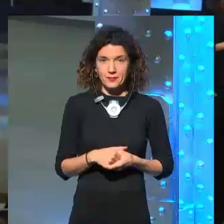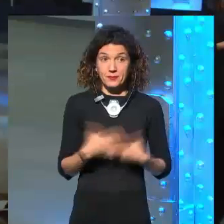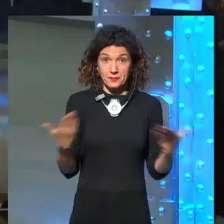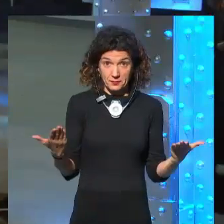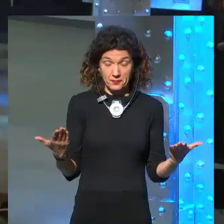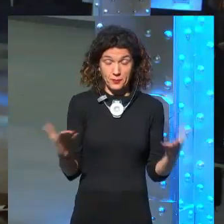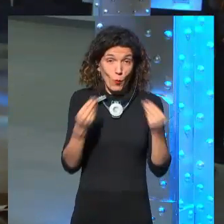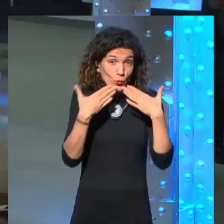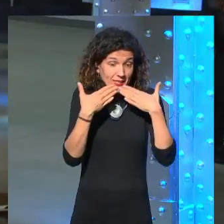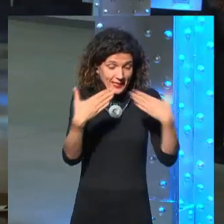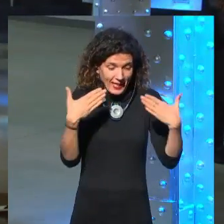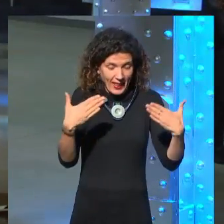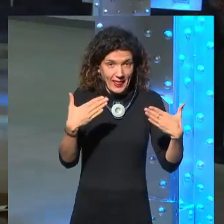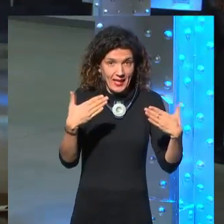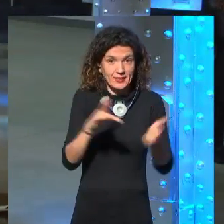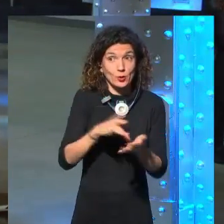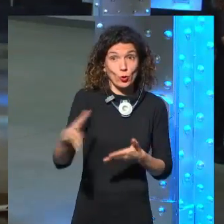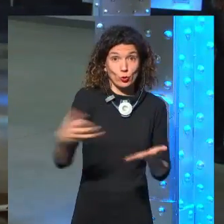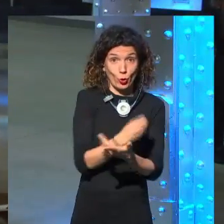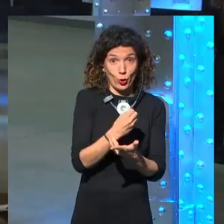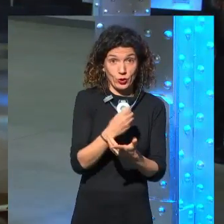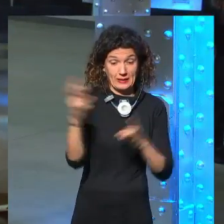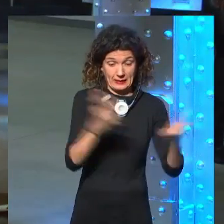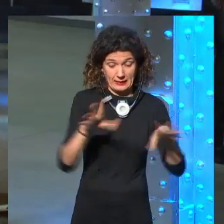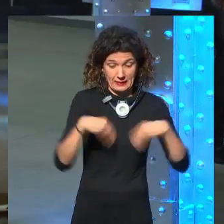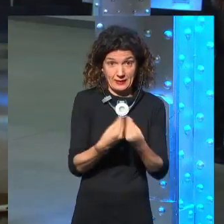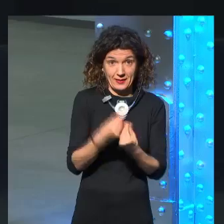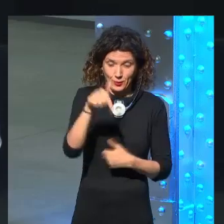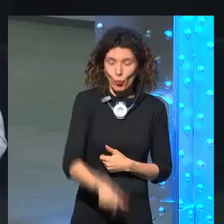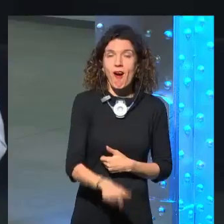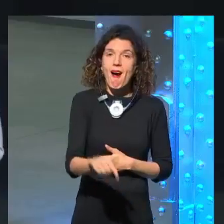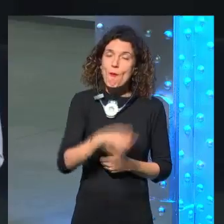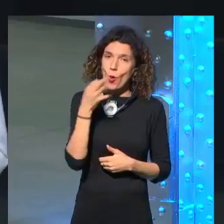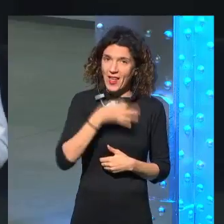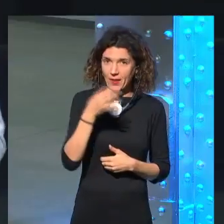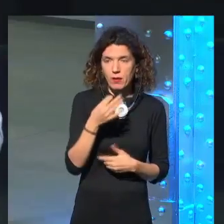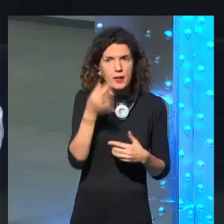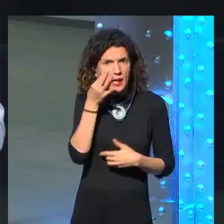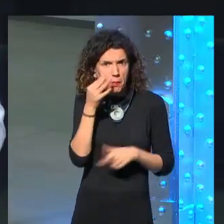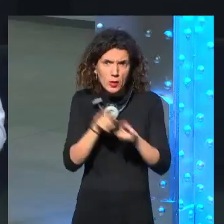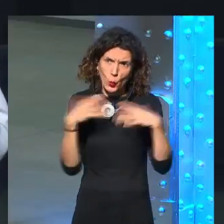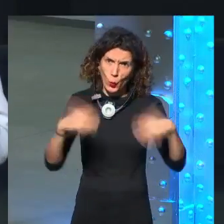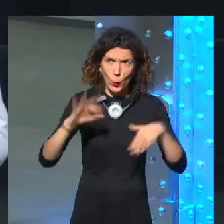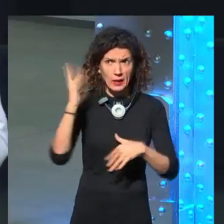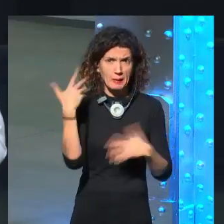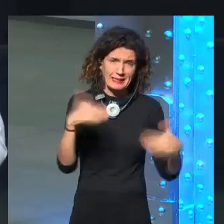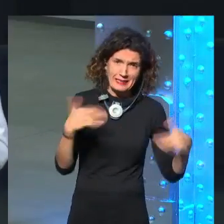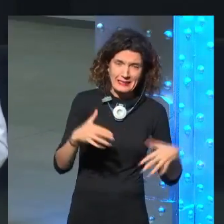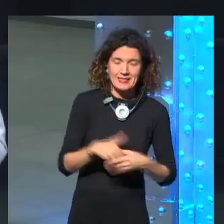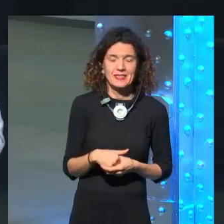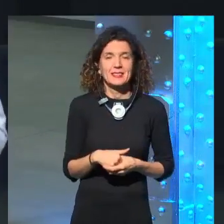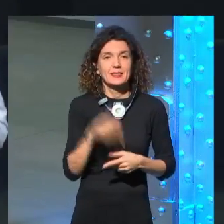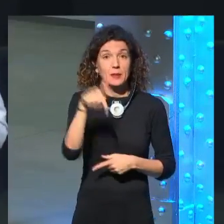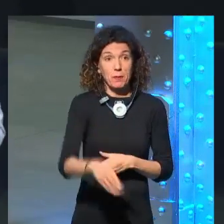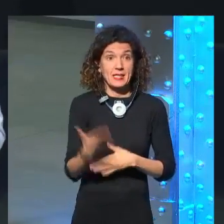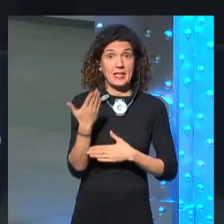Muy bien, pues muchas gracias. Thank you very much, Pere, and thank all of you for